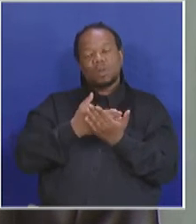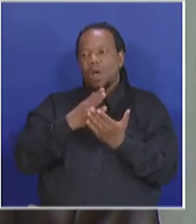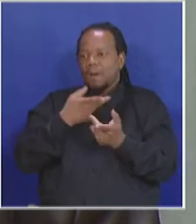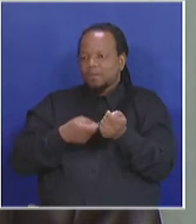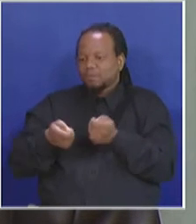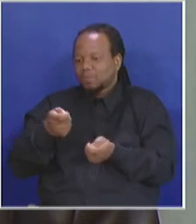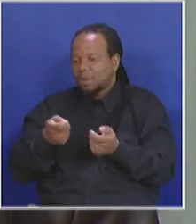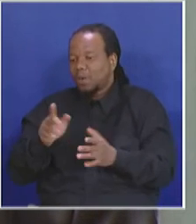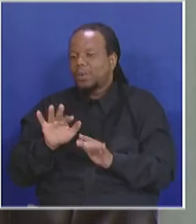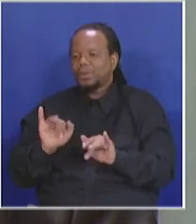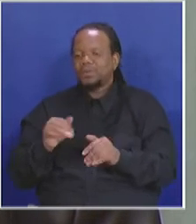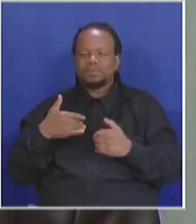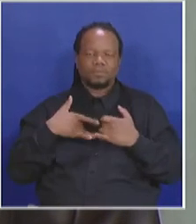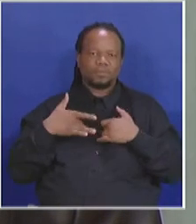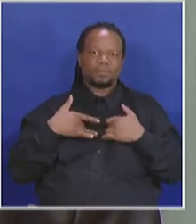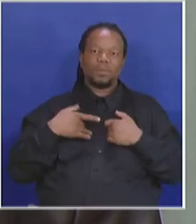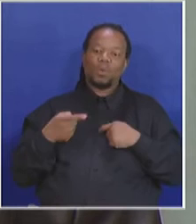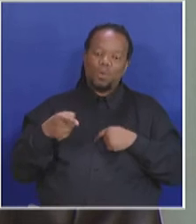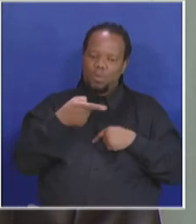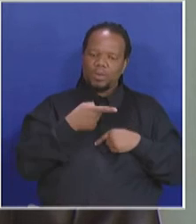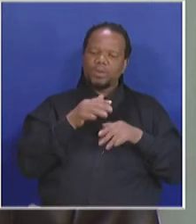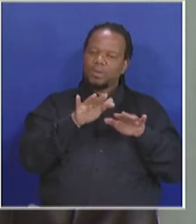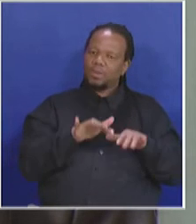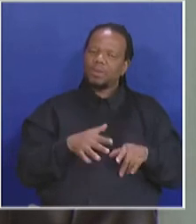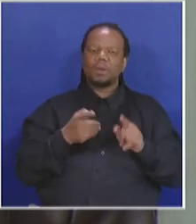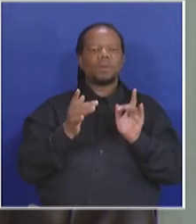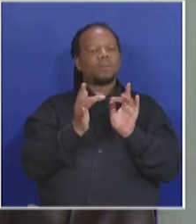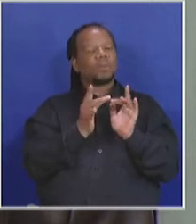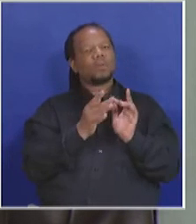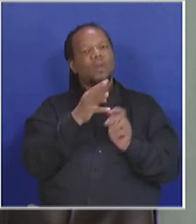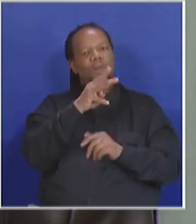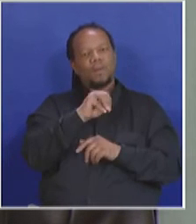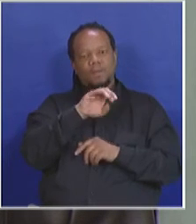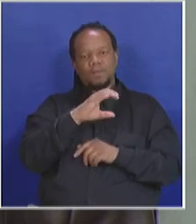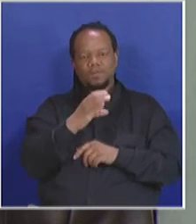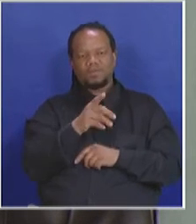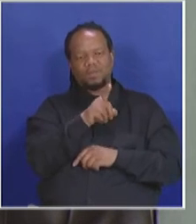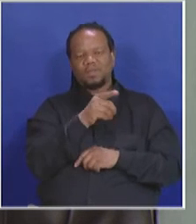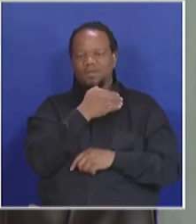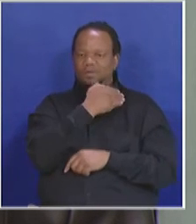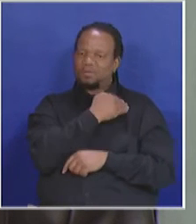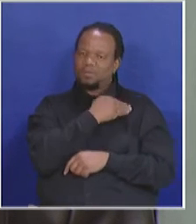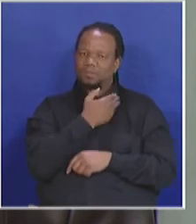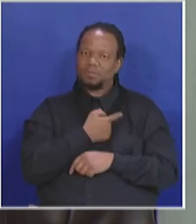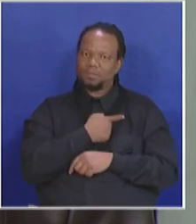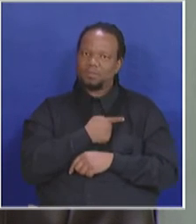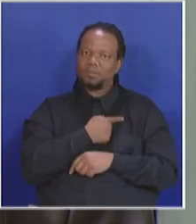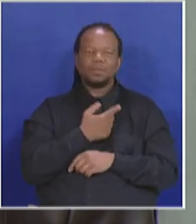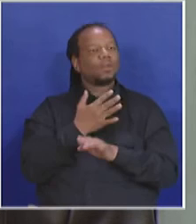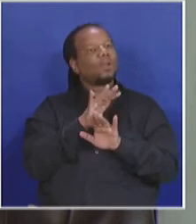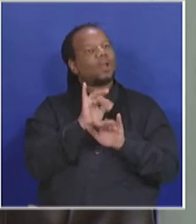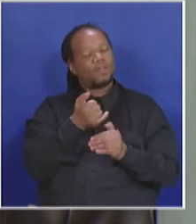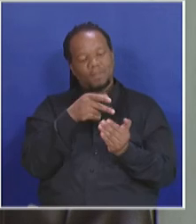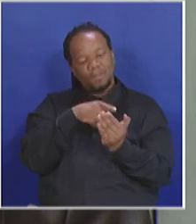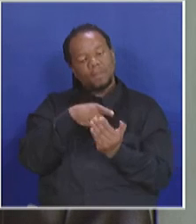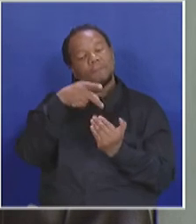legislature, we have continuously engaged the MEC responsible for the Department of Local Government, and we welcome initiatives done to